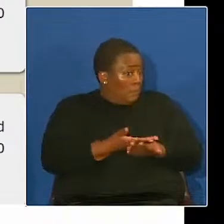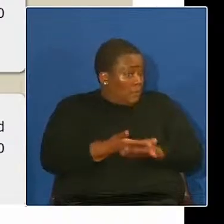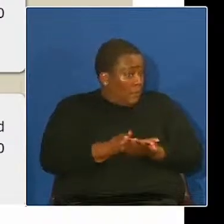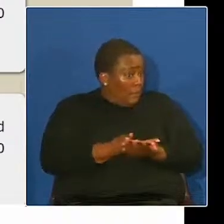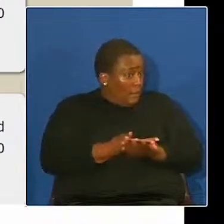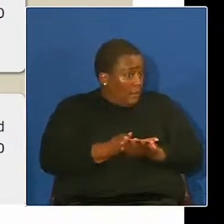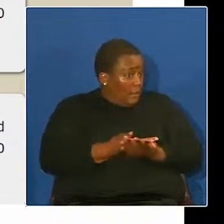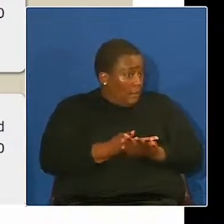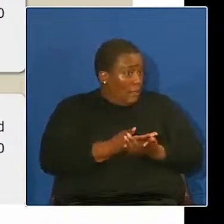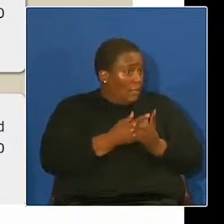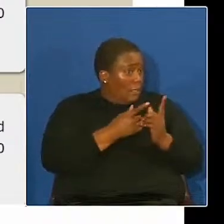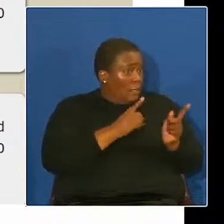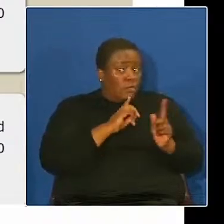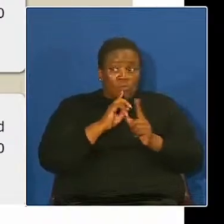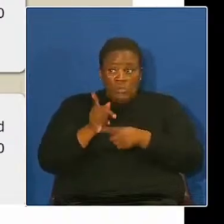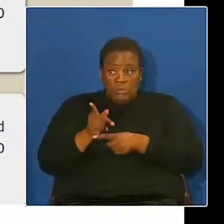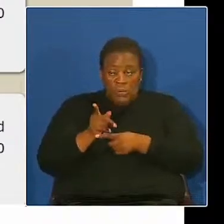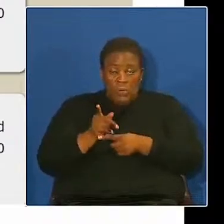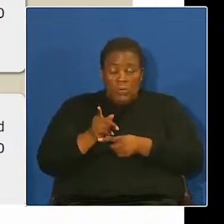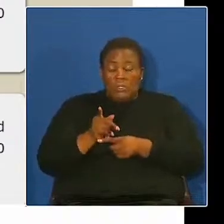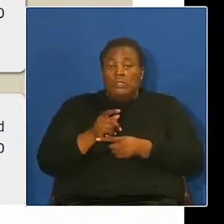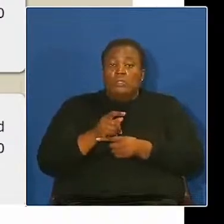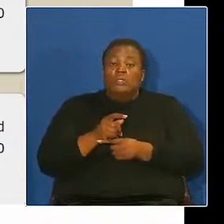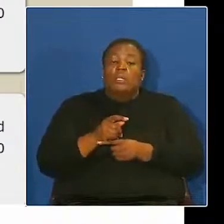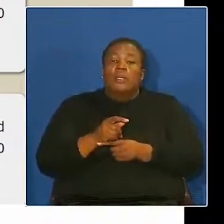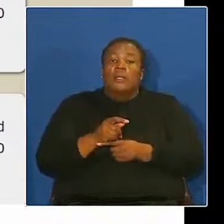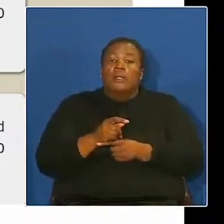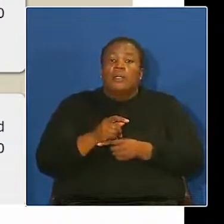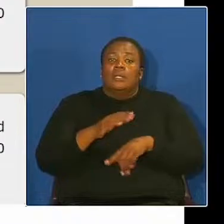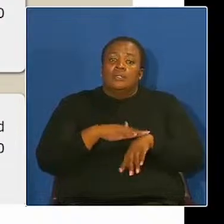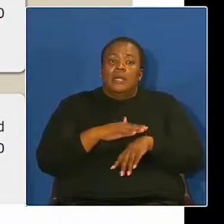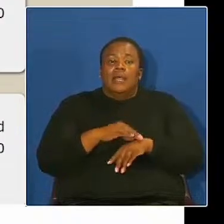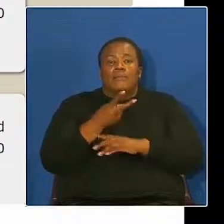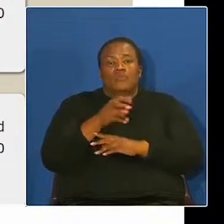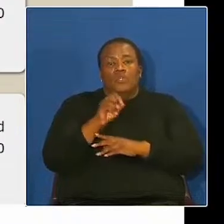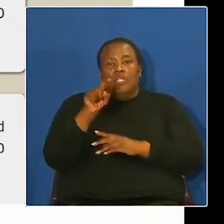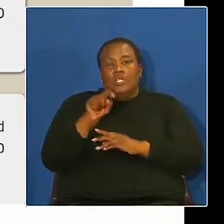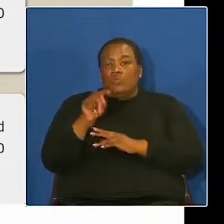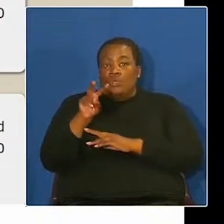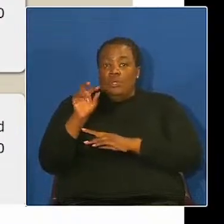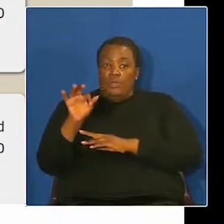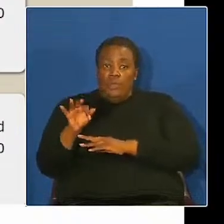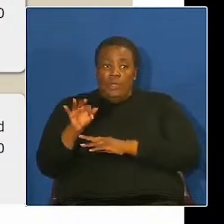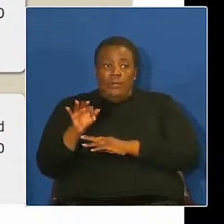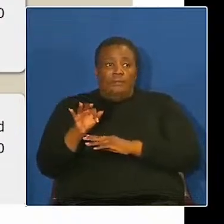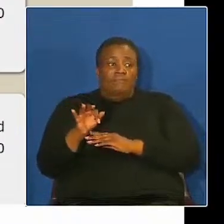Then the response at 2023, Mr. Mokgotsi